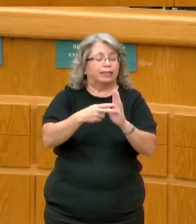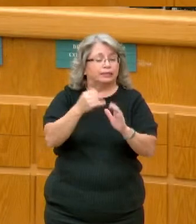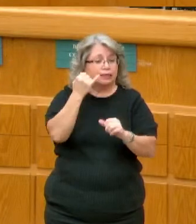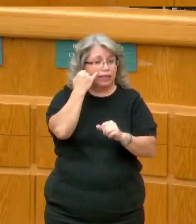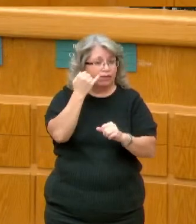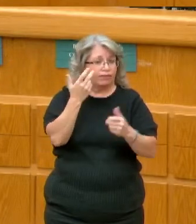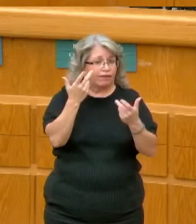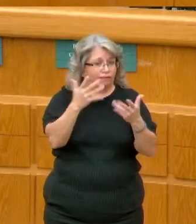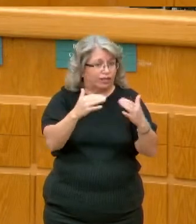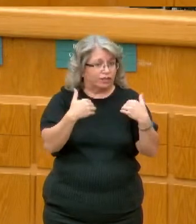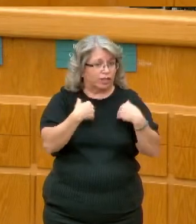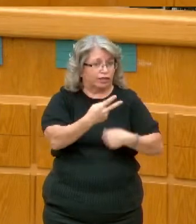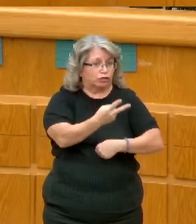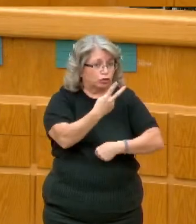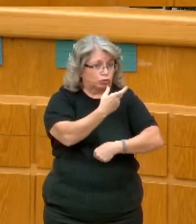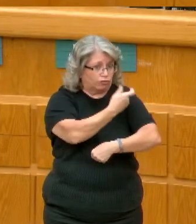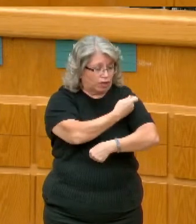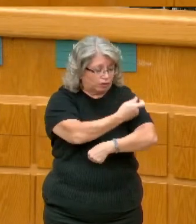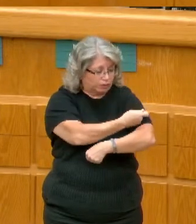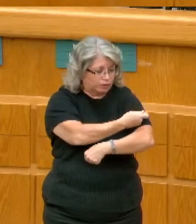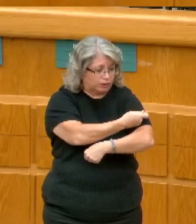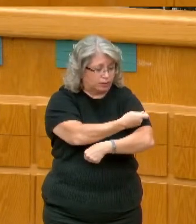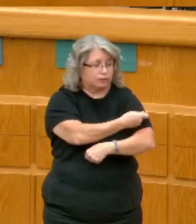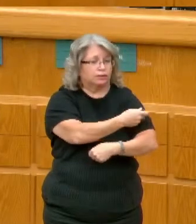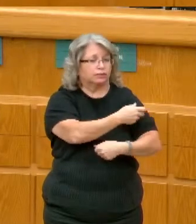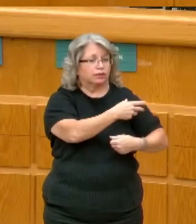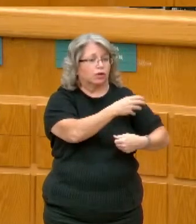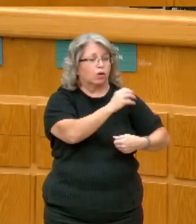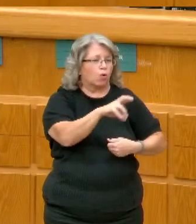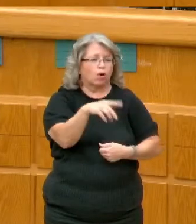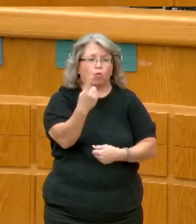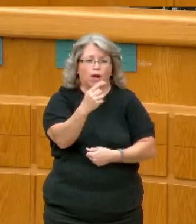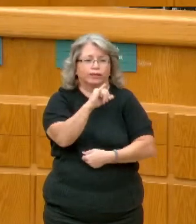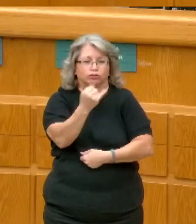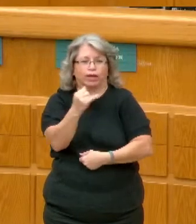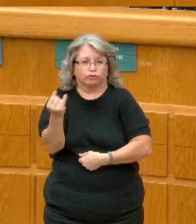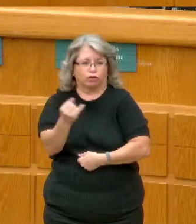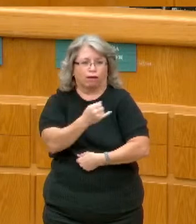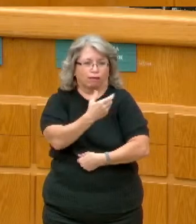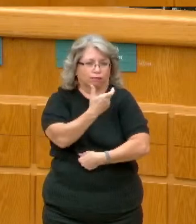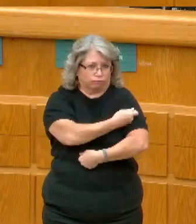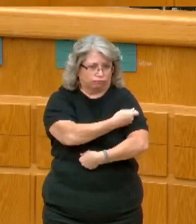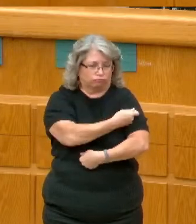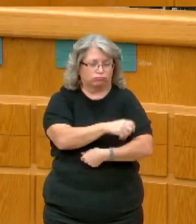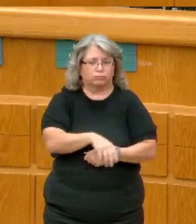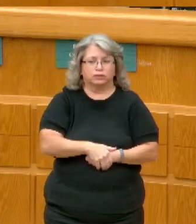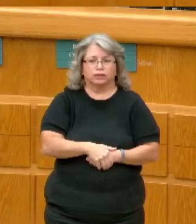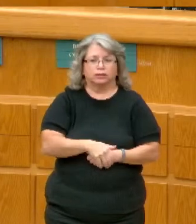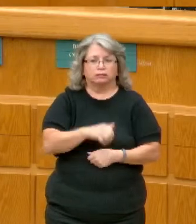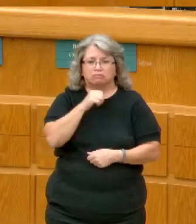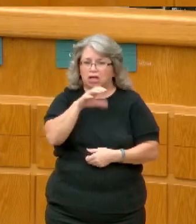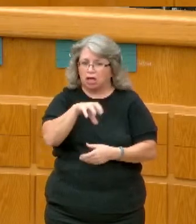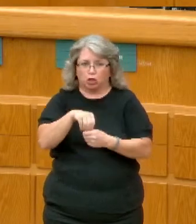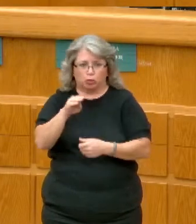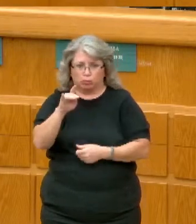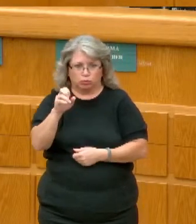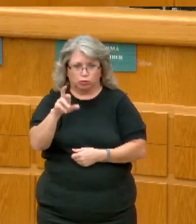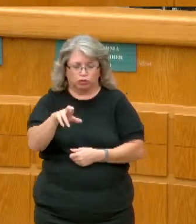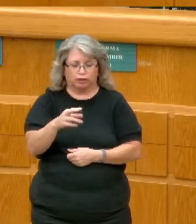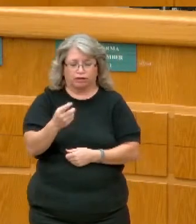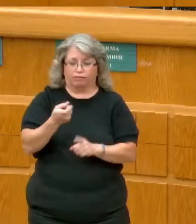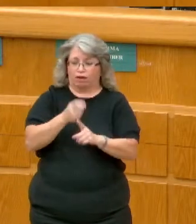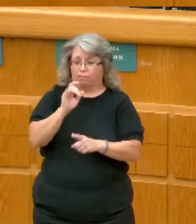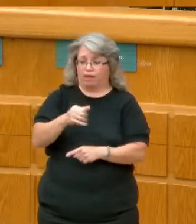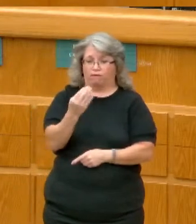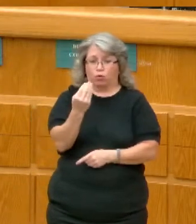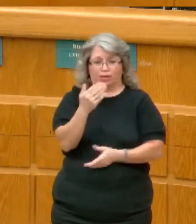1 J&J. It doesn't include the boosters for these individuals. So of those 14,000 cases,